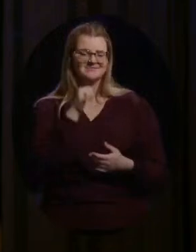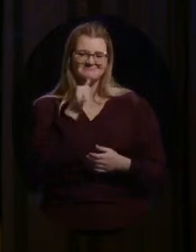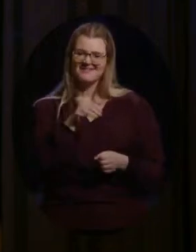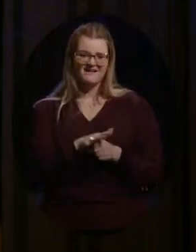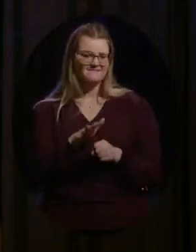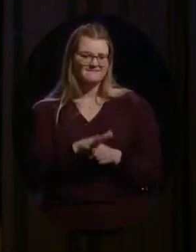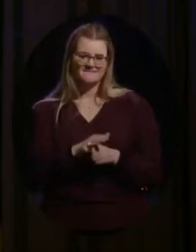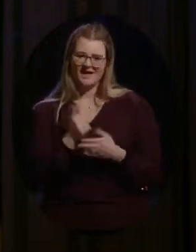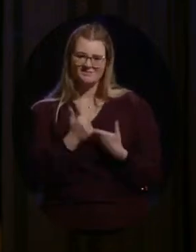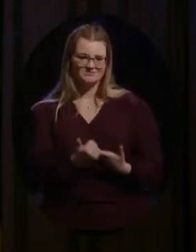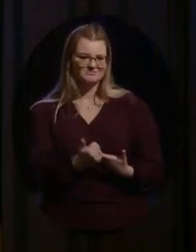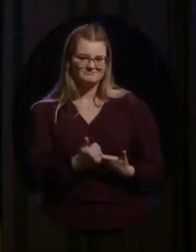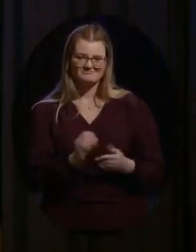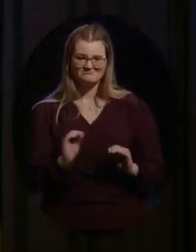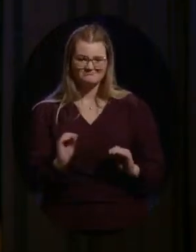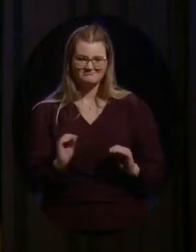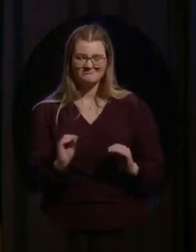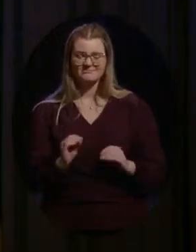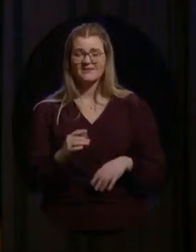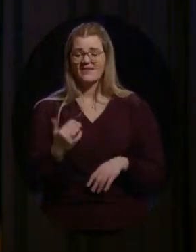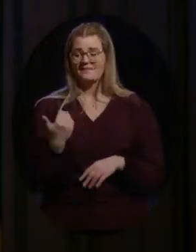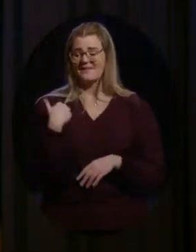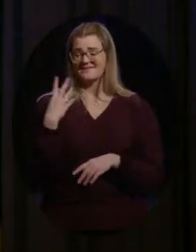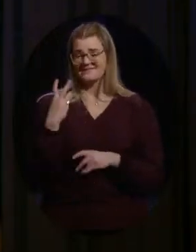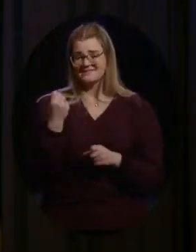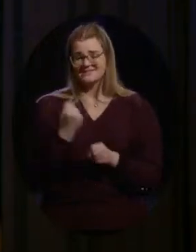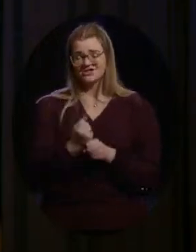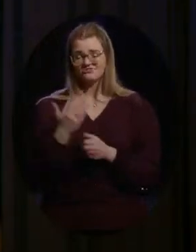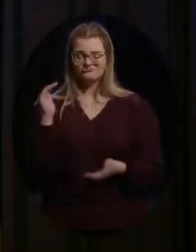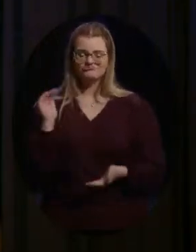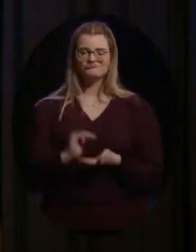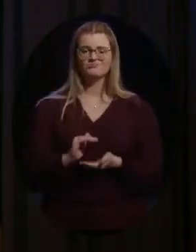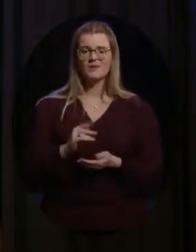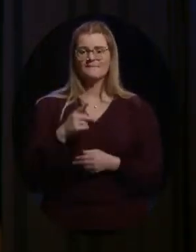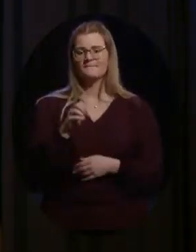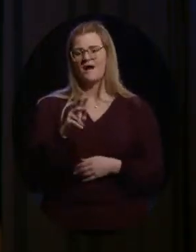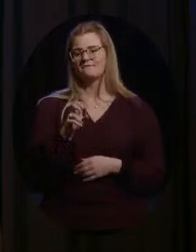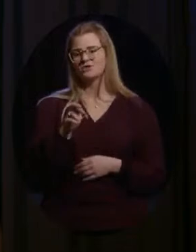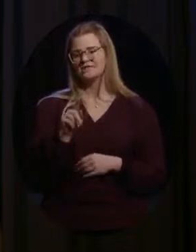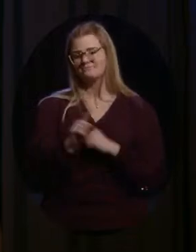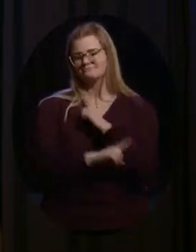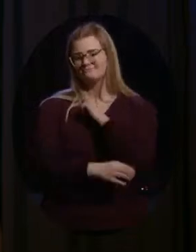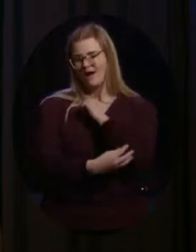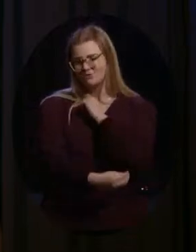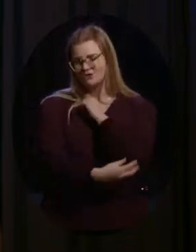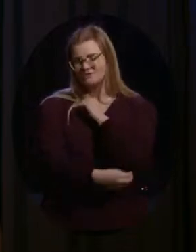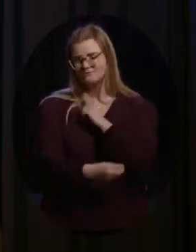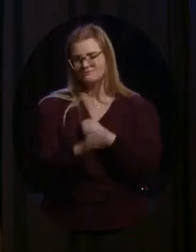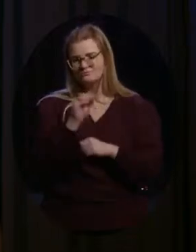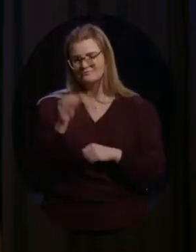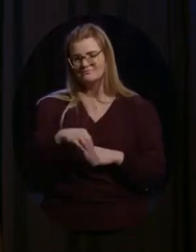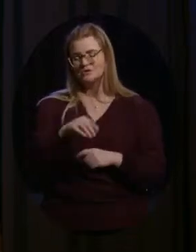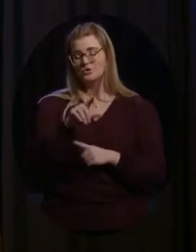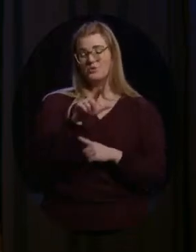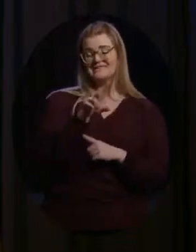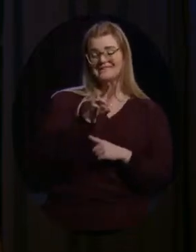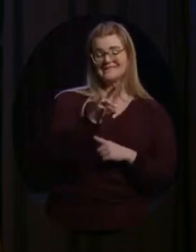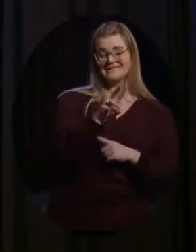it. Over the last 6 years, we've reduced the poverty rate from 26 to 19%.